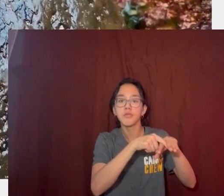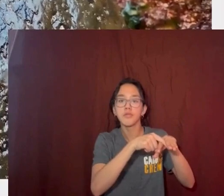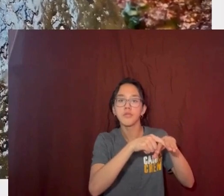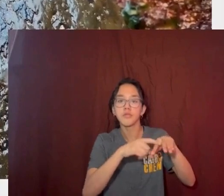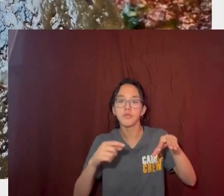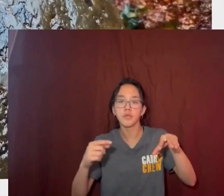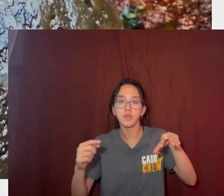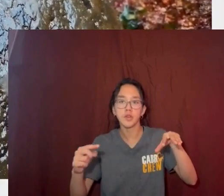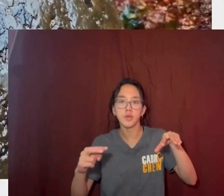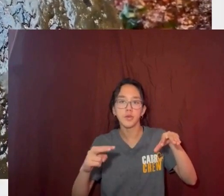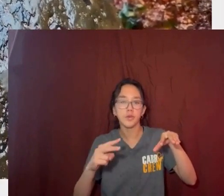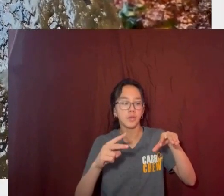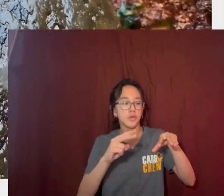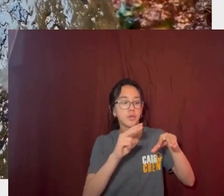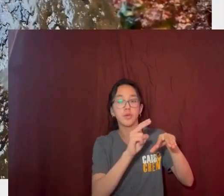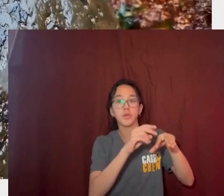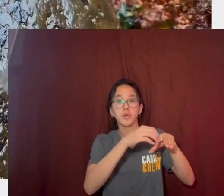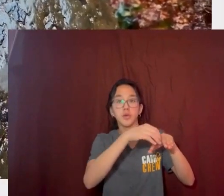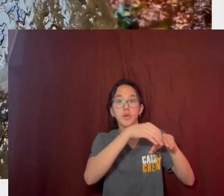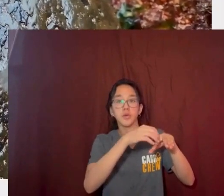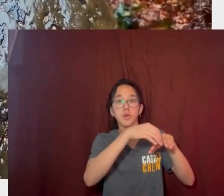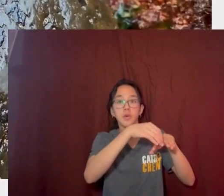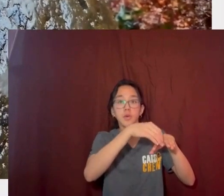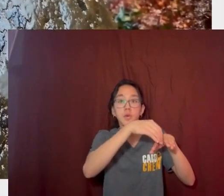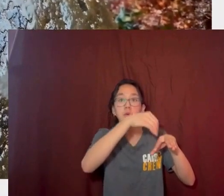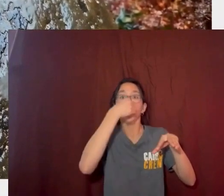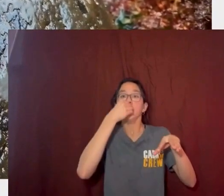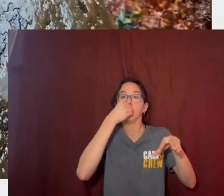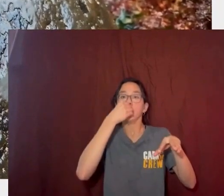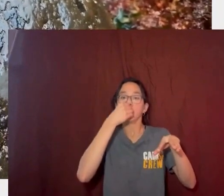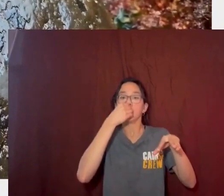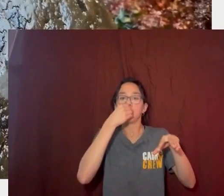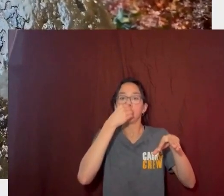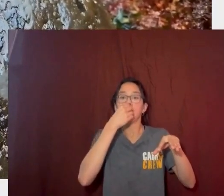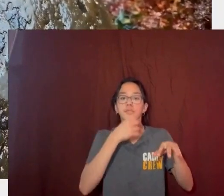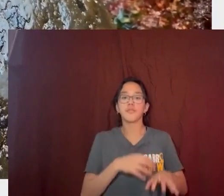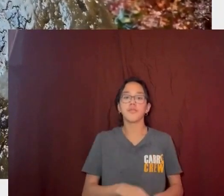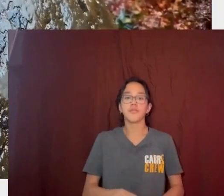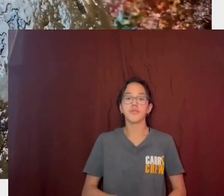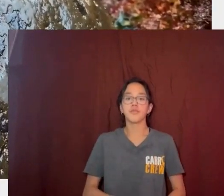Then they climb on top of the hole and suck the snail out.